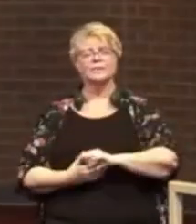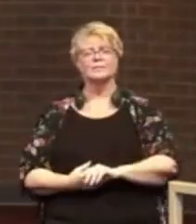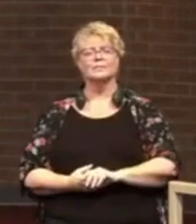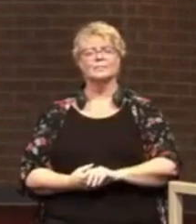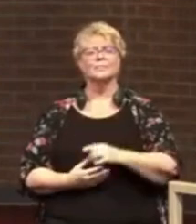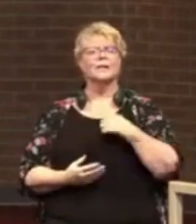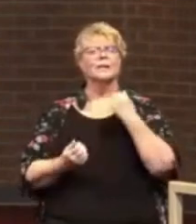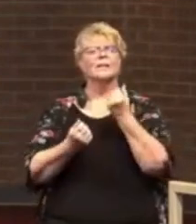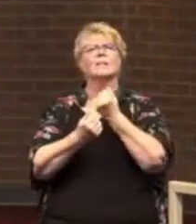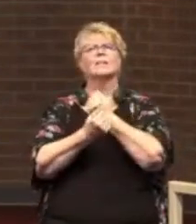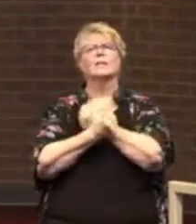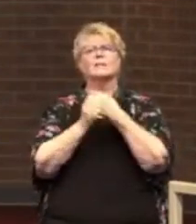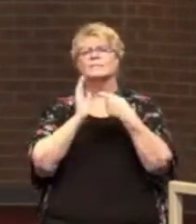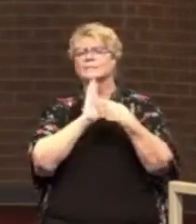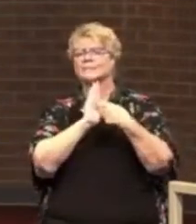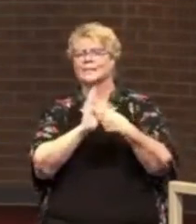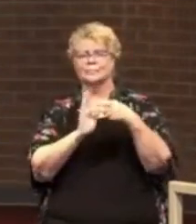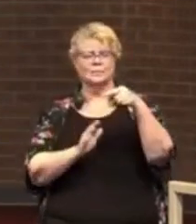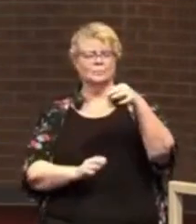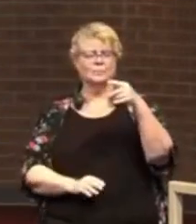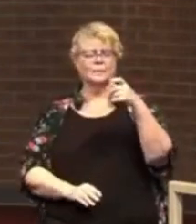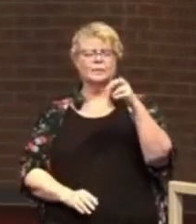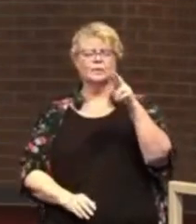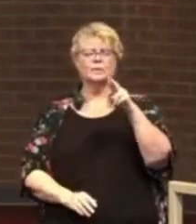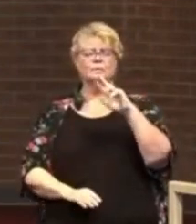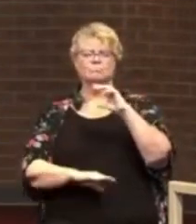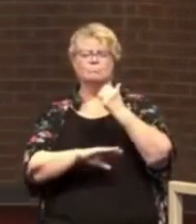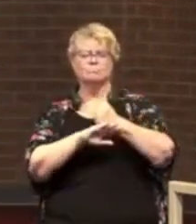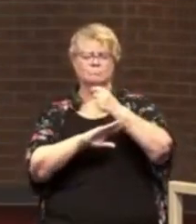I love the example that Peter sets for us.